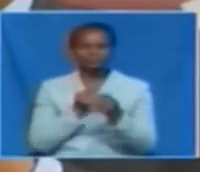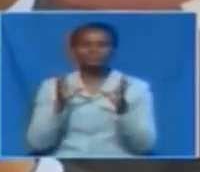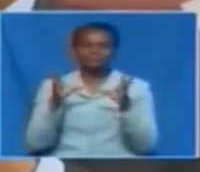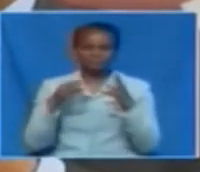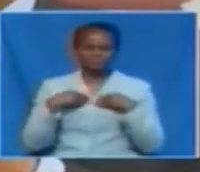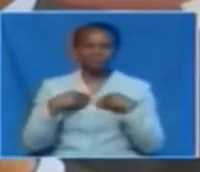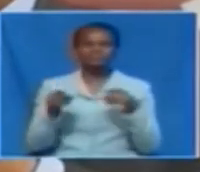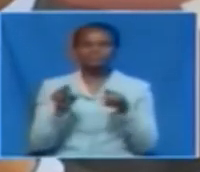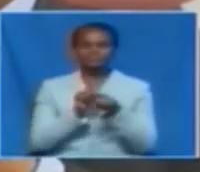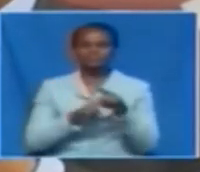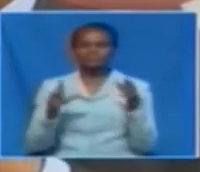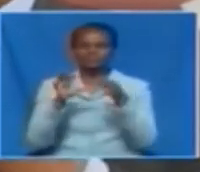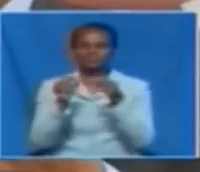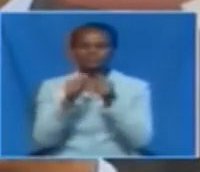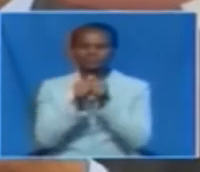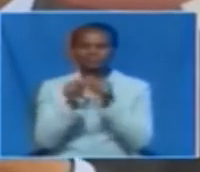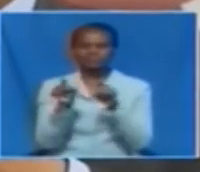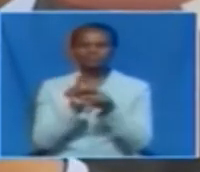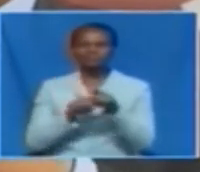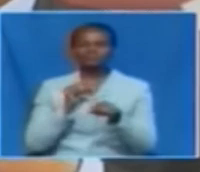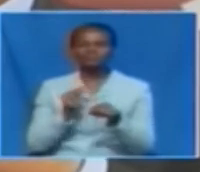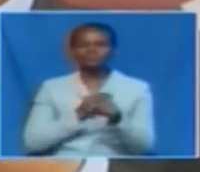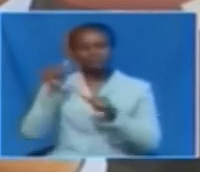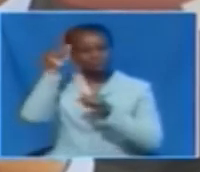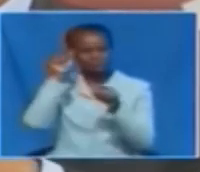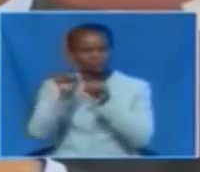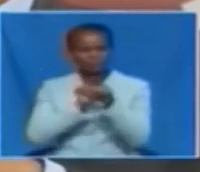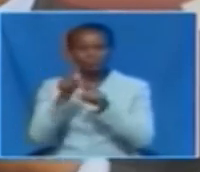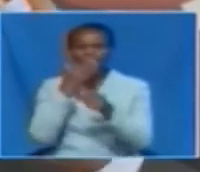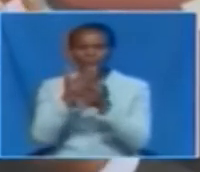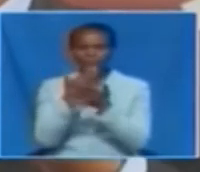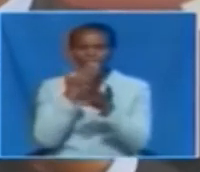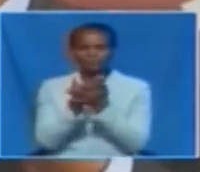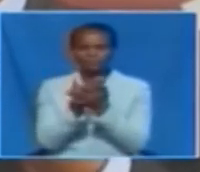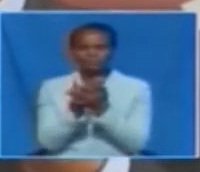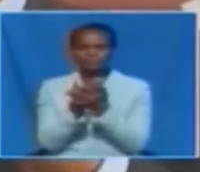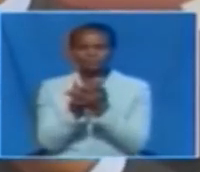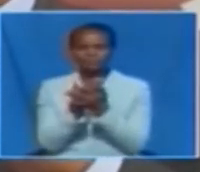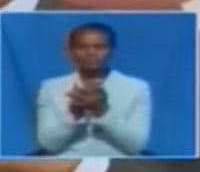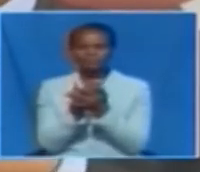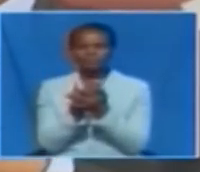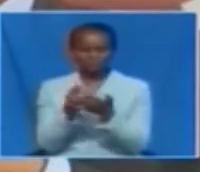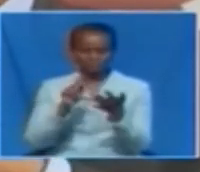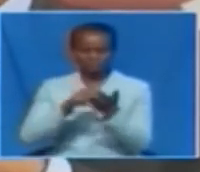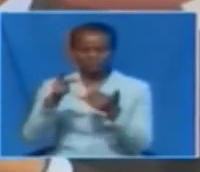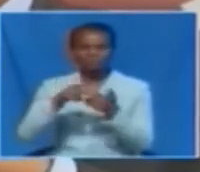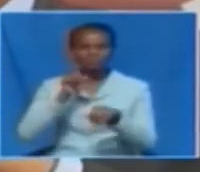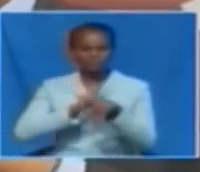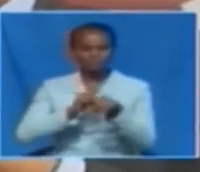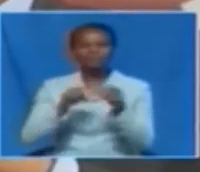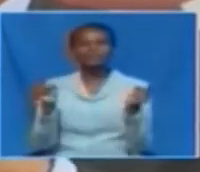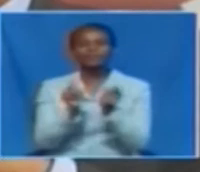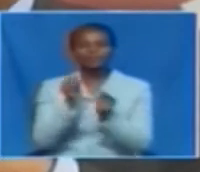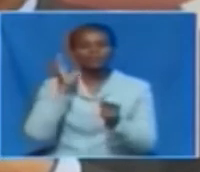into an alliance. And we agreed that at the appropriate time, as our programs permit, we need to meet